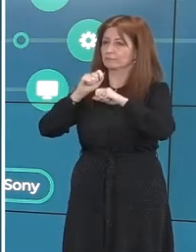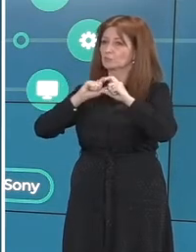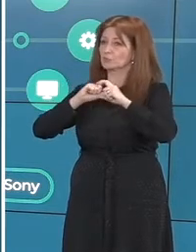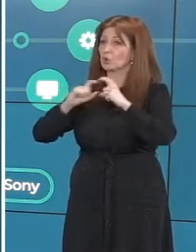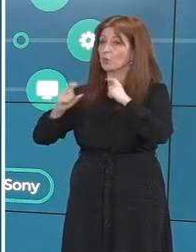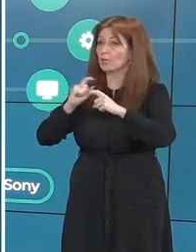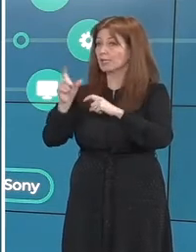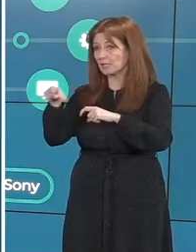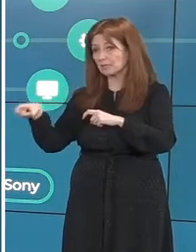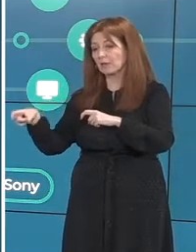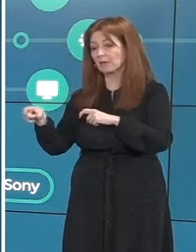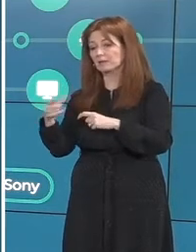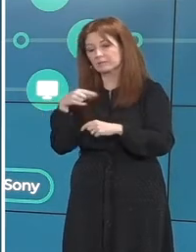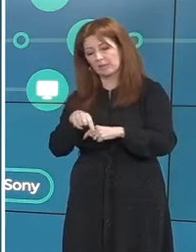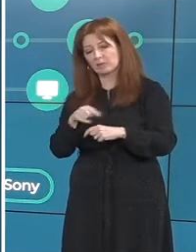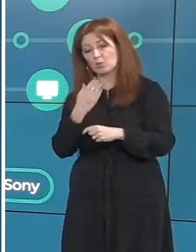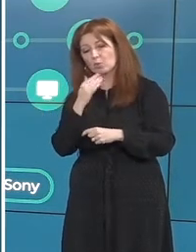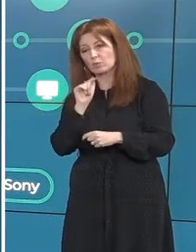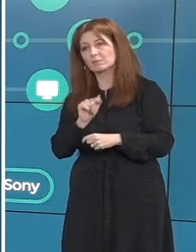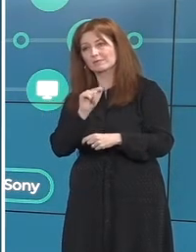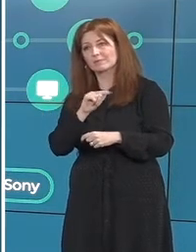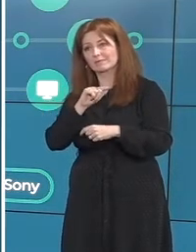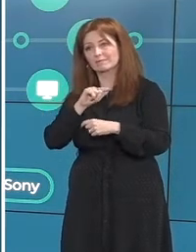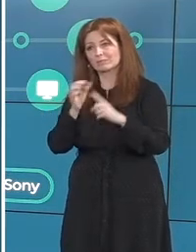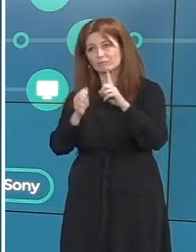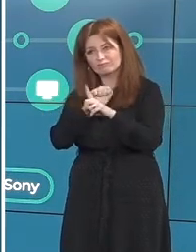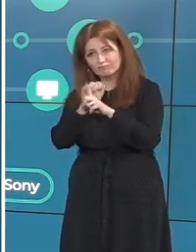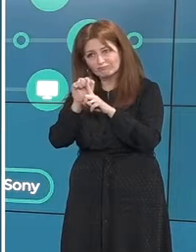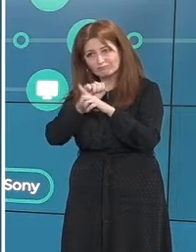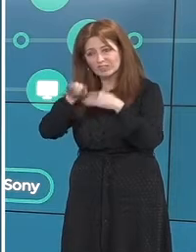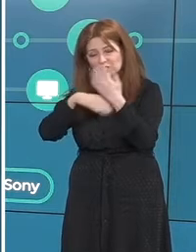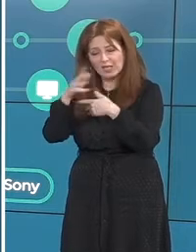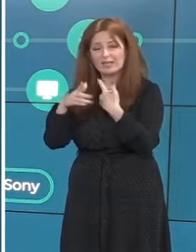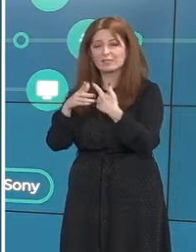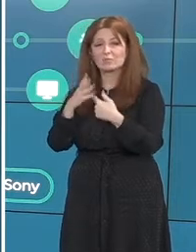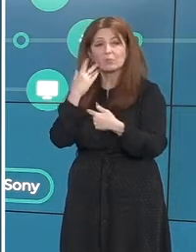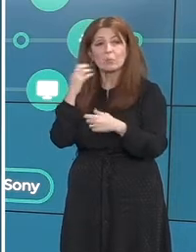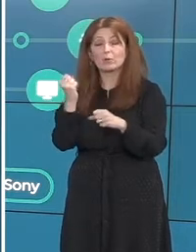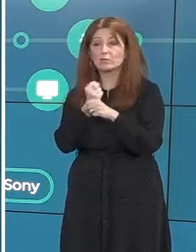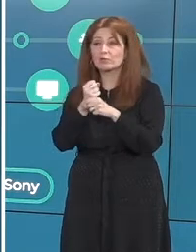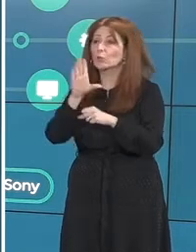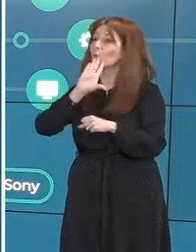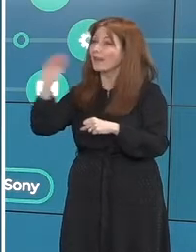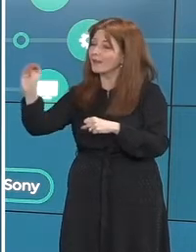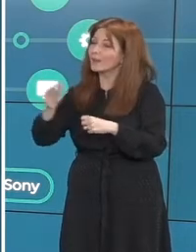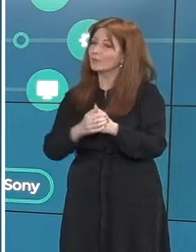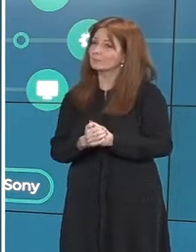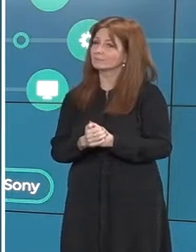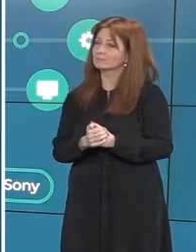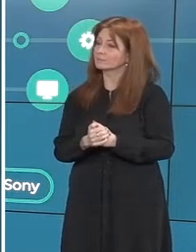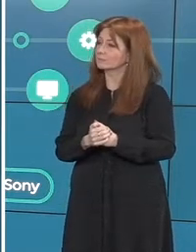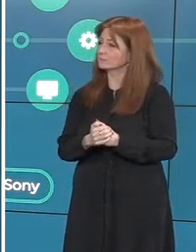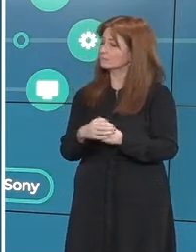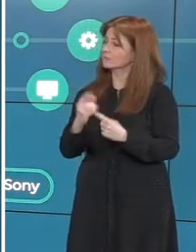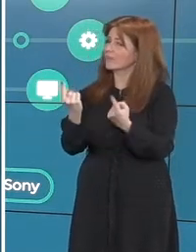then using that feedback. But once you do, it's so important to be able to pass that on. And then often, you know, what I